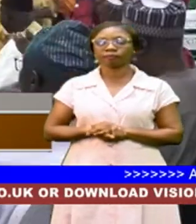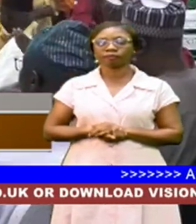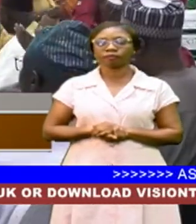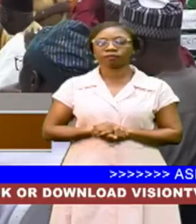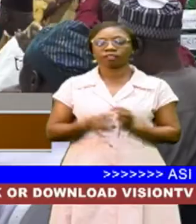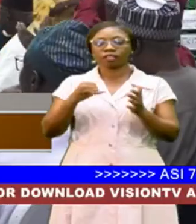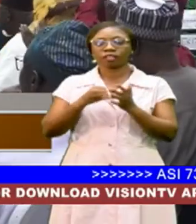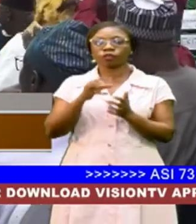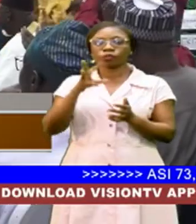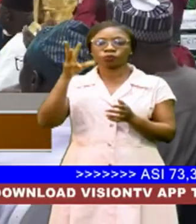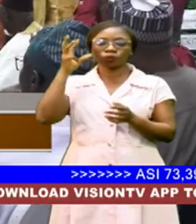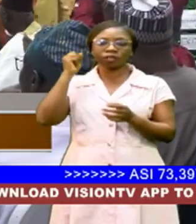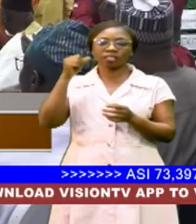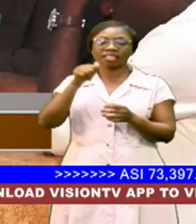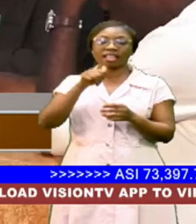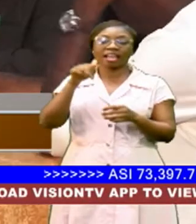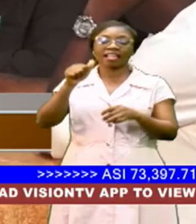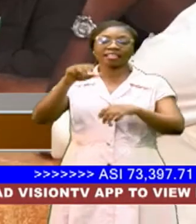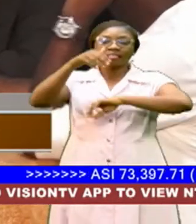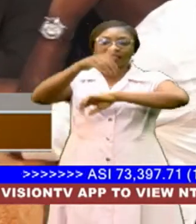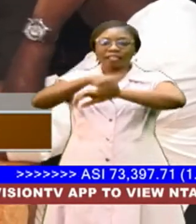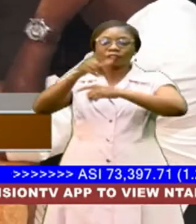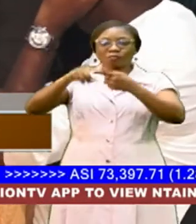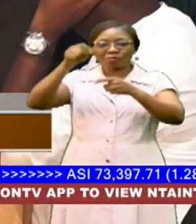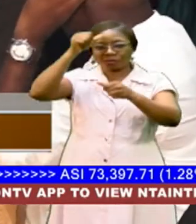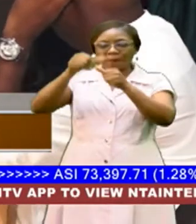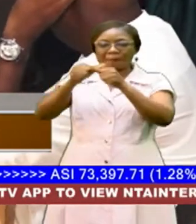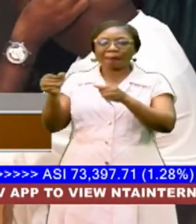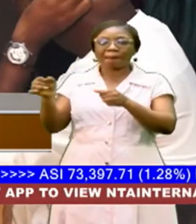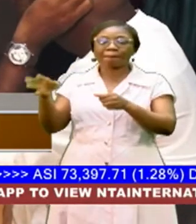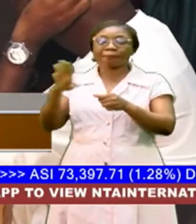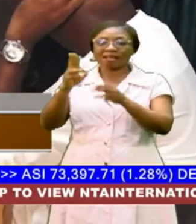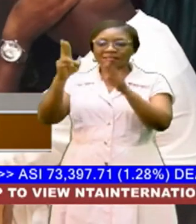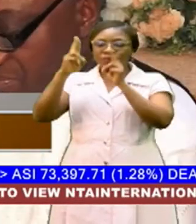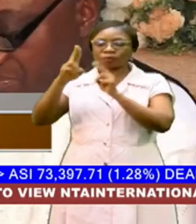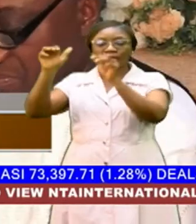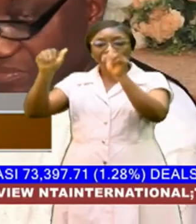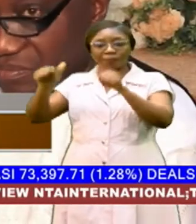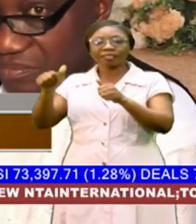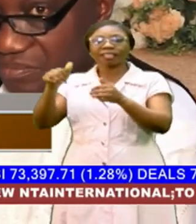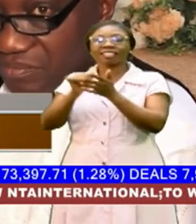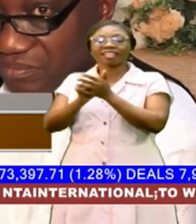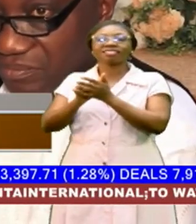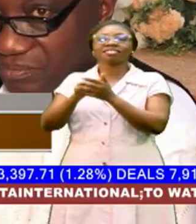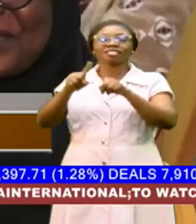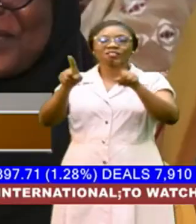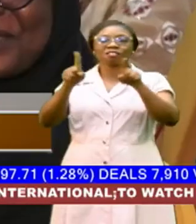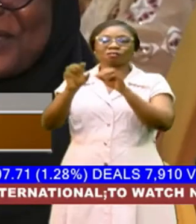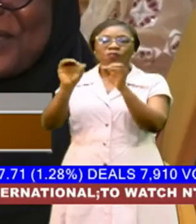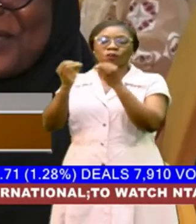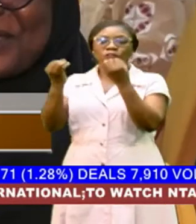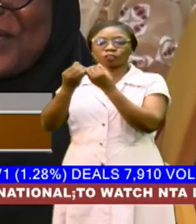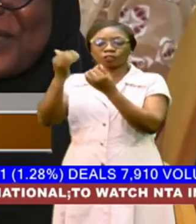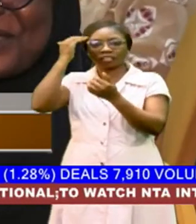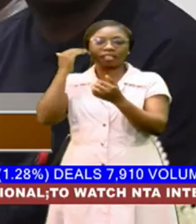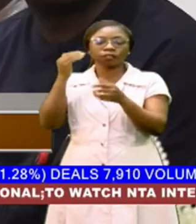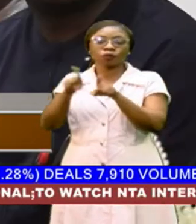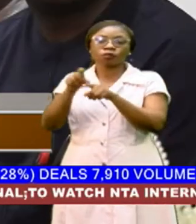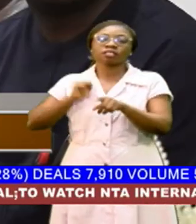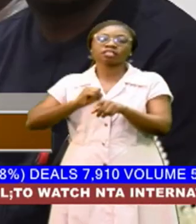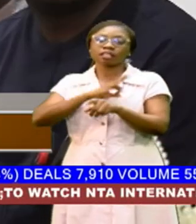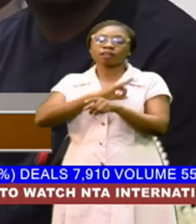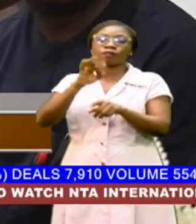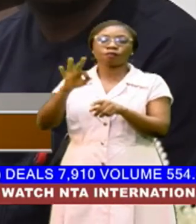It was a night to be remembered by dignitaries, heads of different organizations as well as staff of the Federal